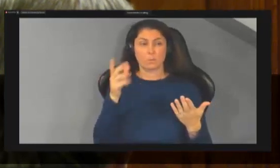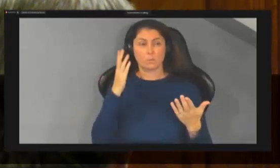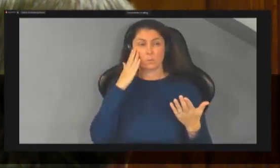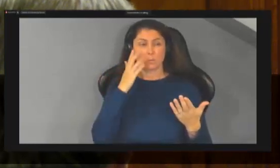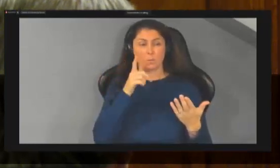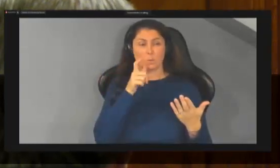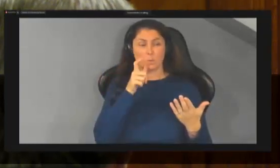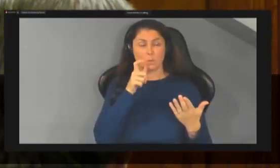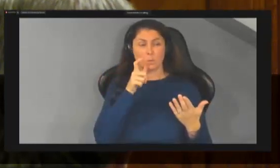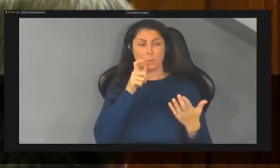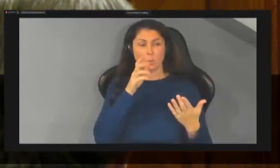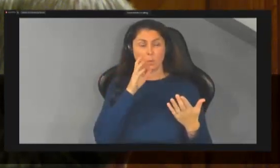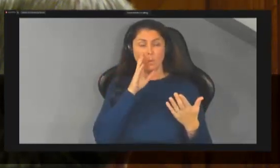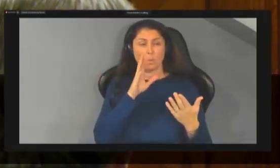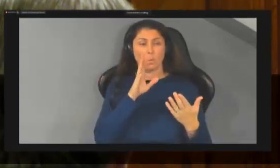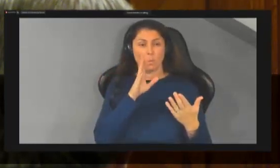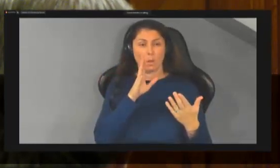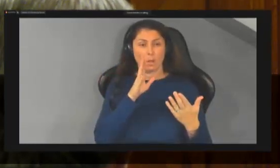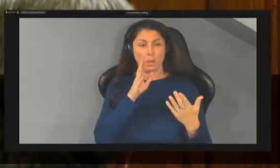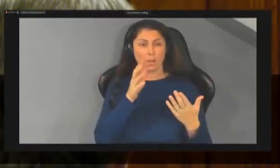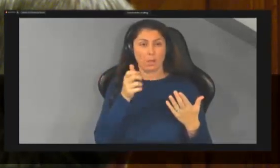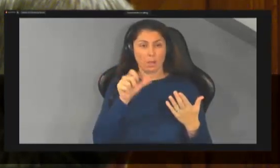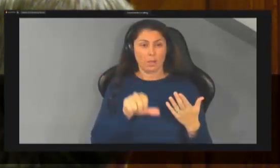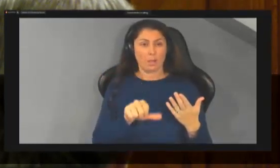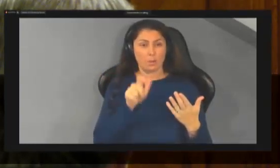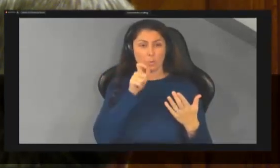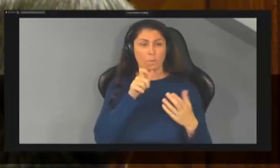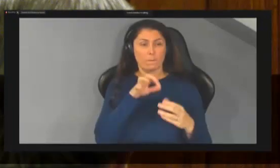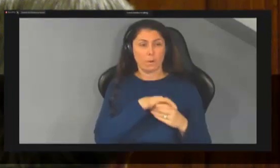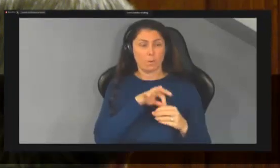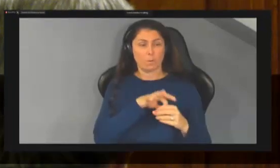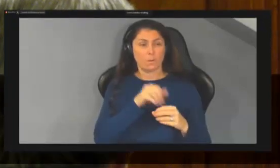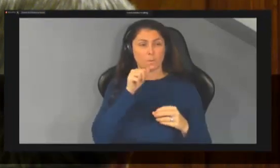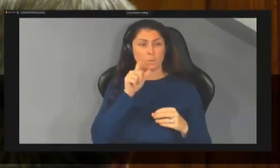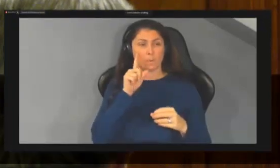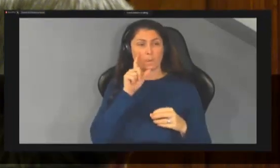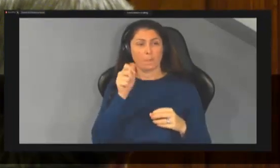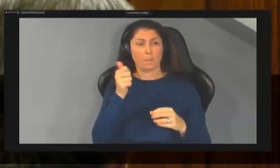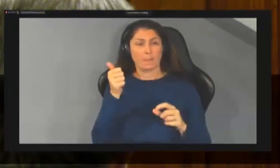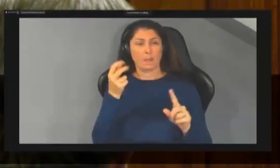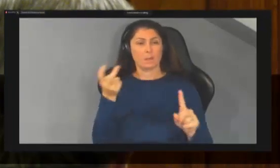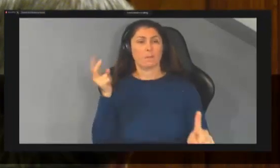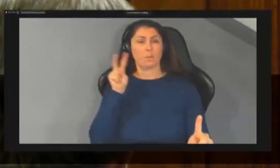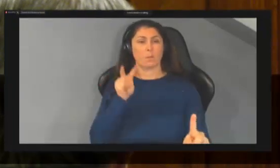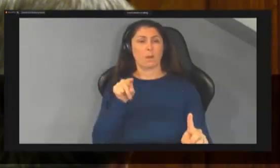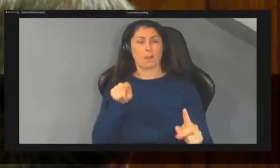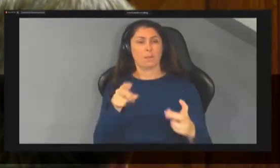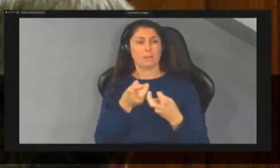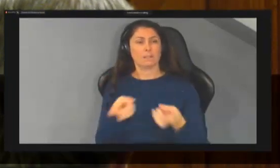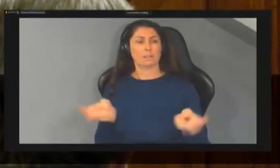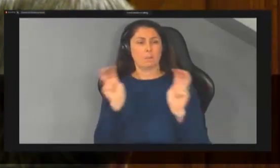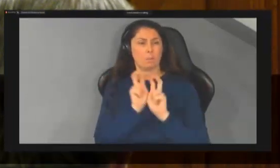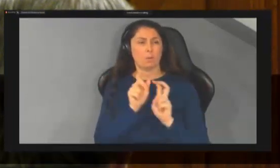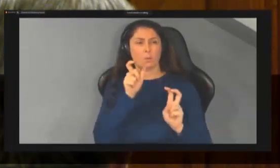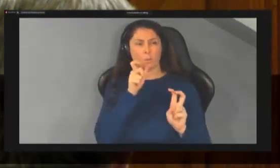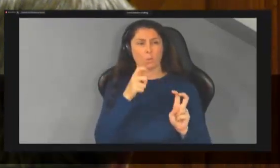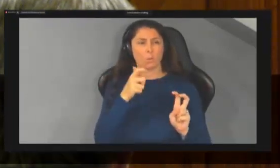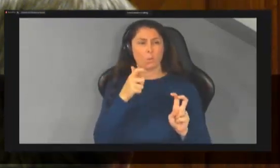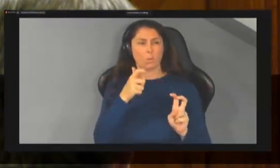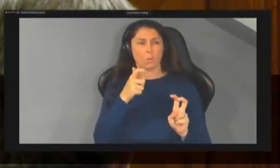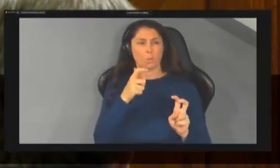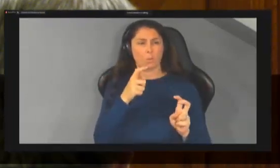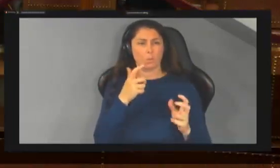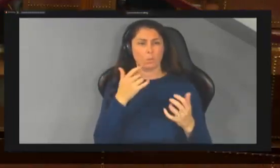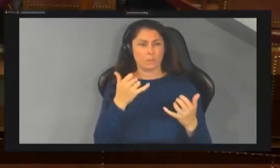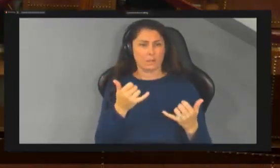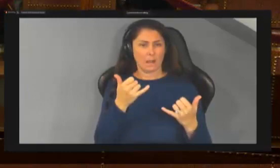who's can abstain and who has to vote. I mean, I don't think that, you know, from a 10,000 foot view, just looking at this table, that we know who's up and who's not. So just